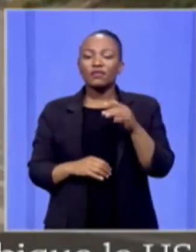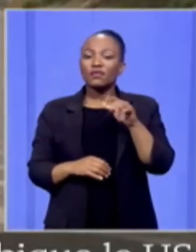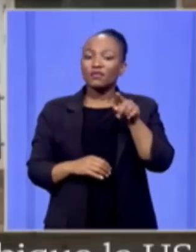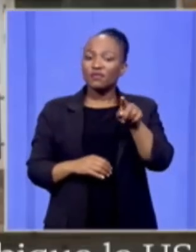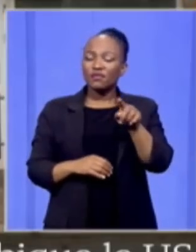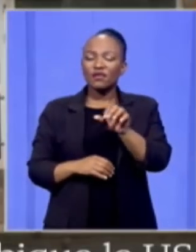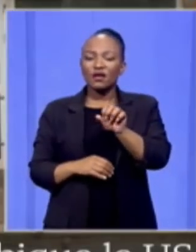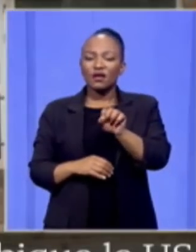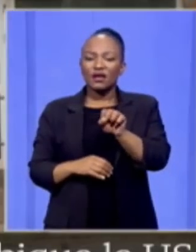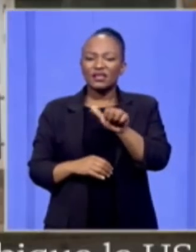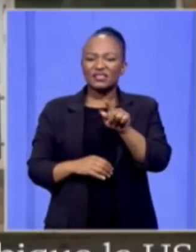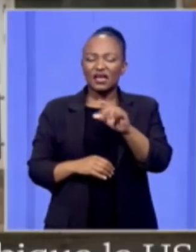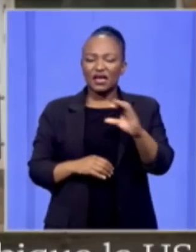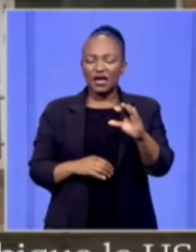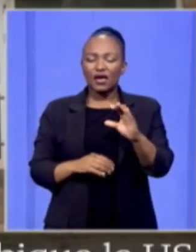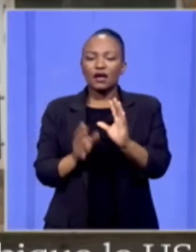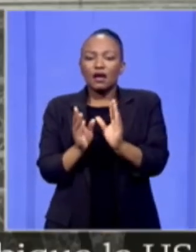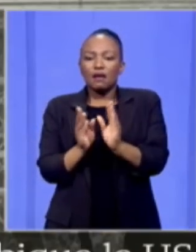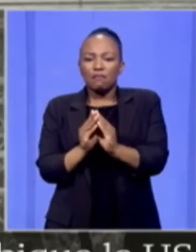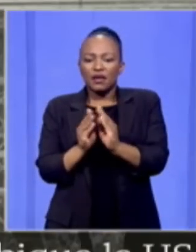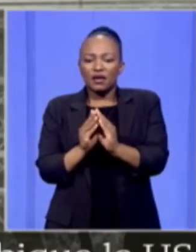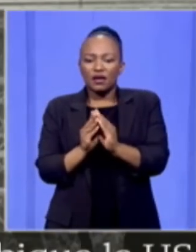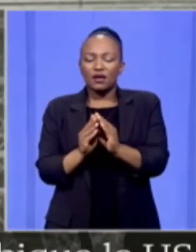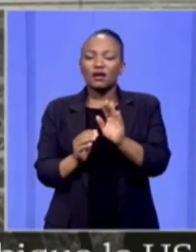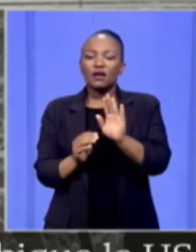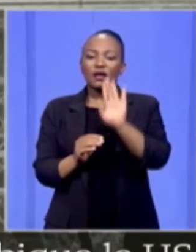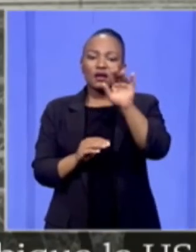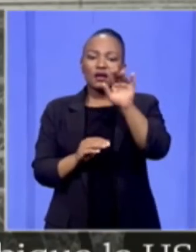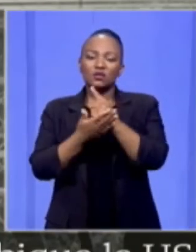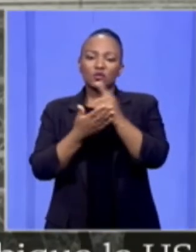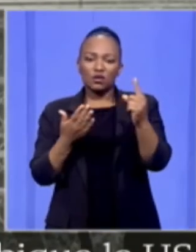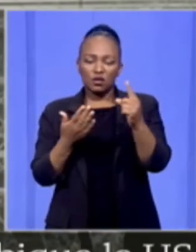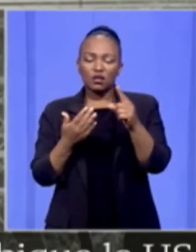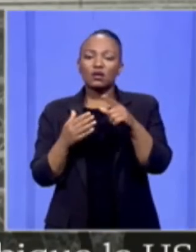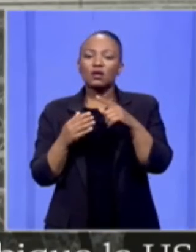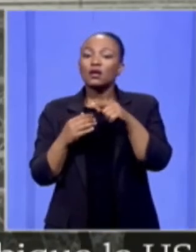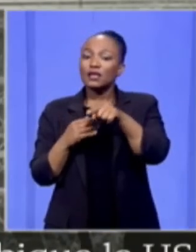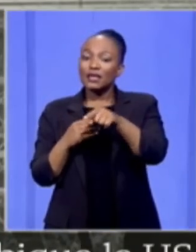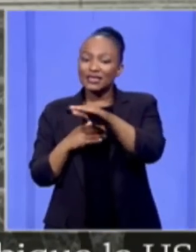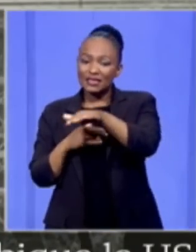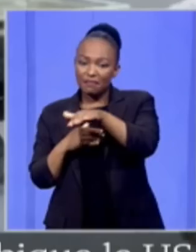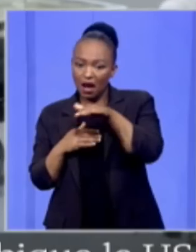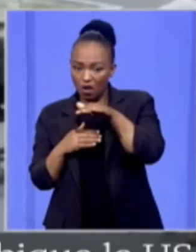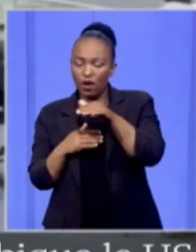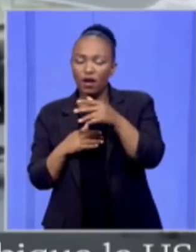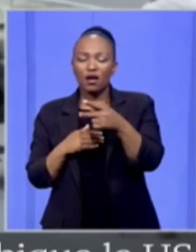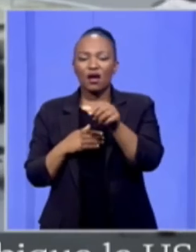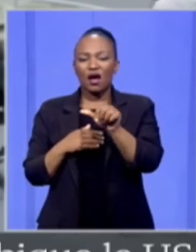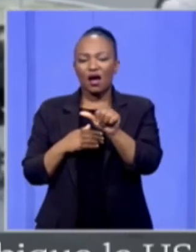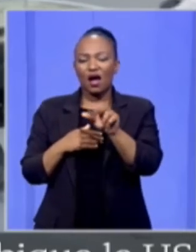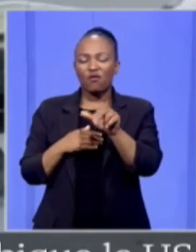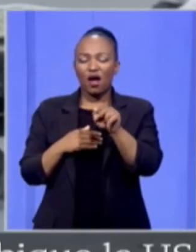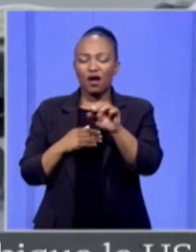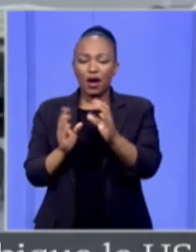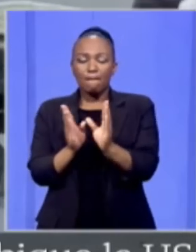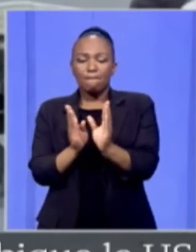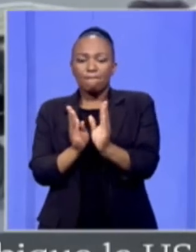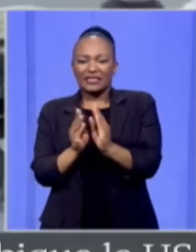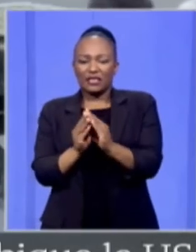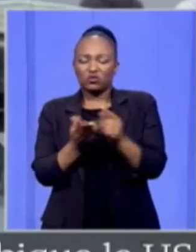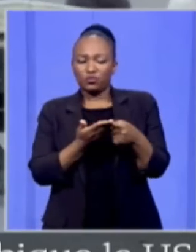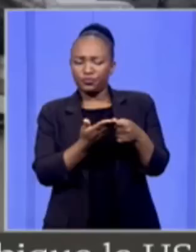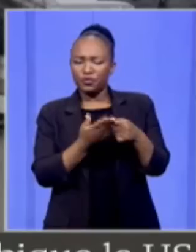tla tshwara kopano ya tshwanyetso bekeng e tlang Harare Zimbabwe ho lekola bothata bo renang ka hara naha